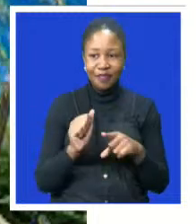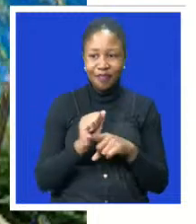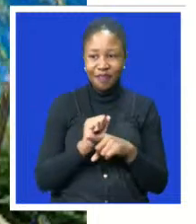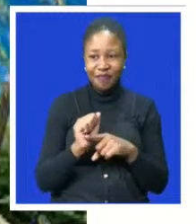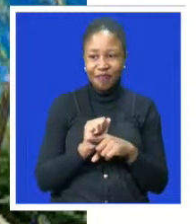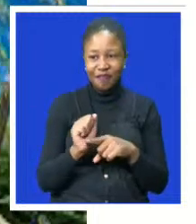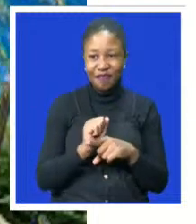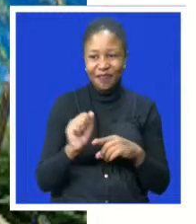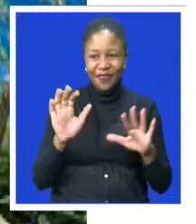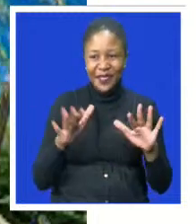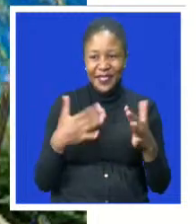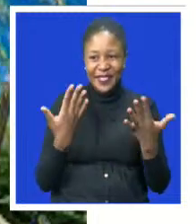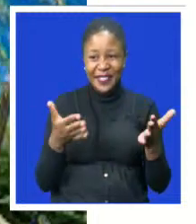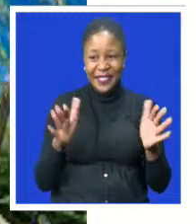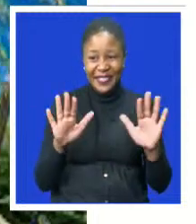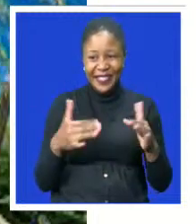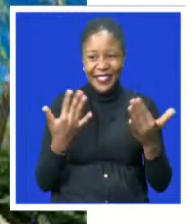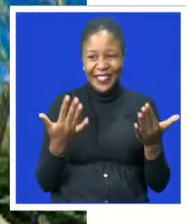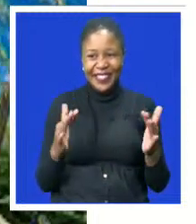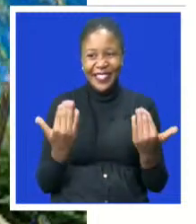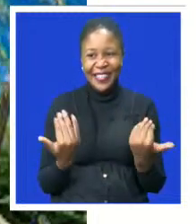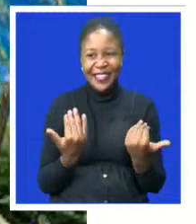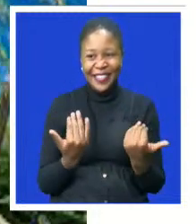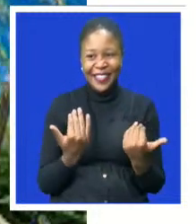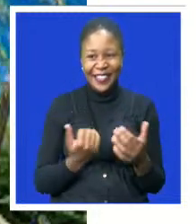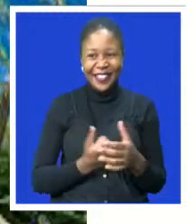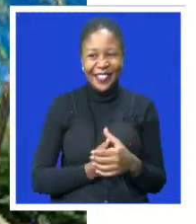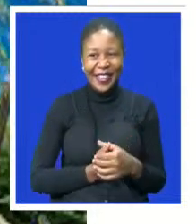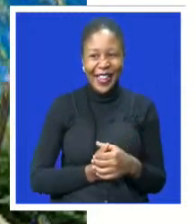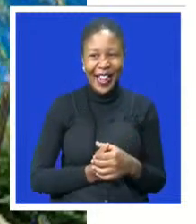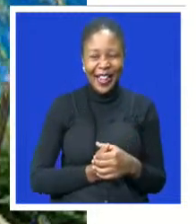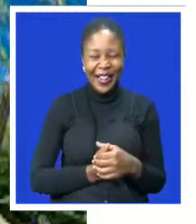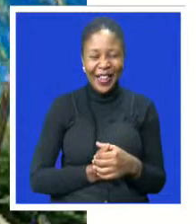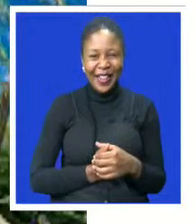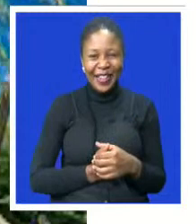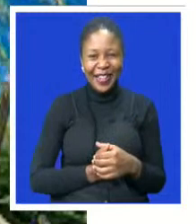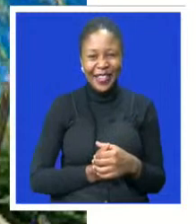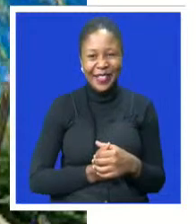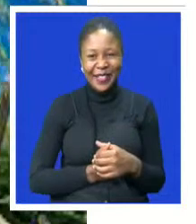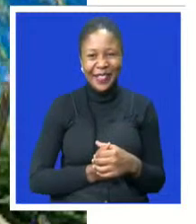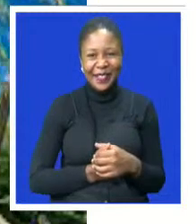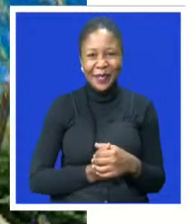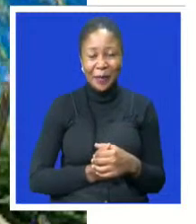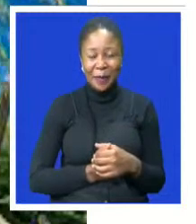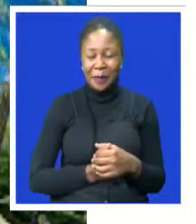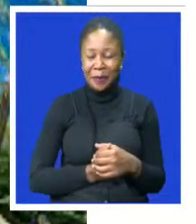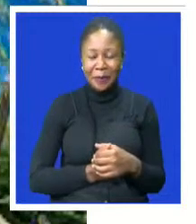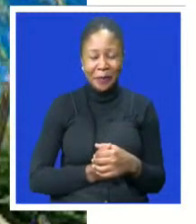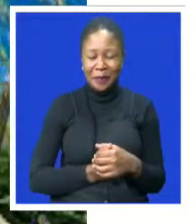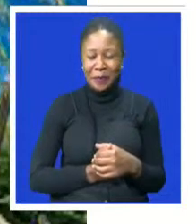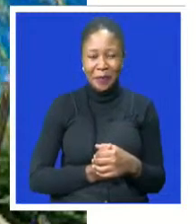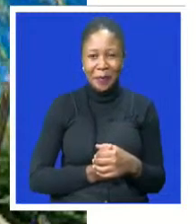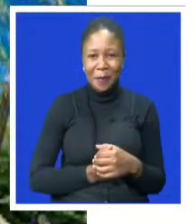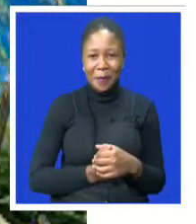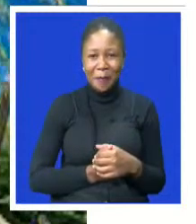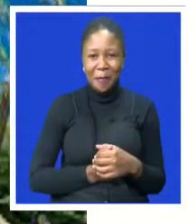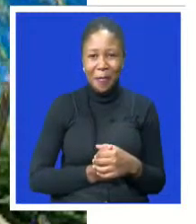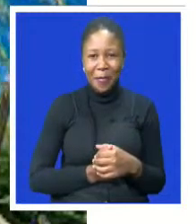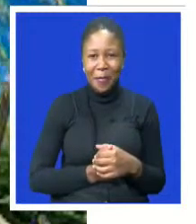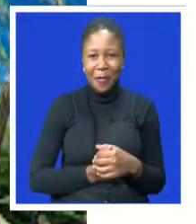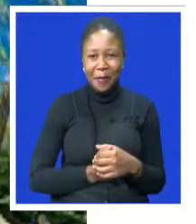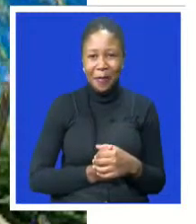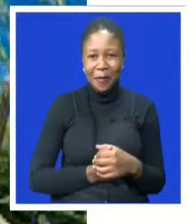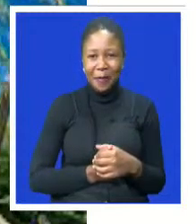Okay? Alright, we are using those words. Let's sing the song now. Look very close in